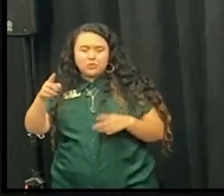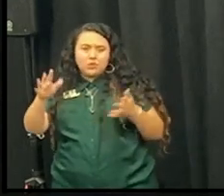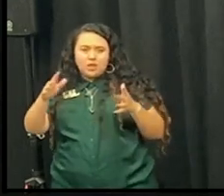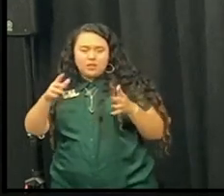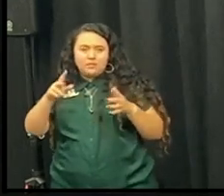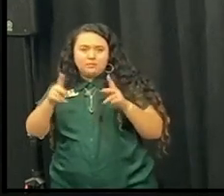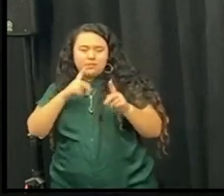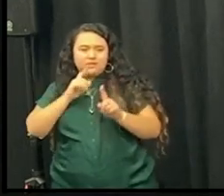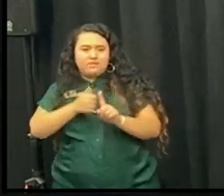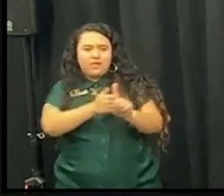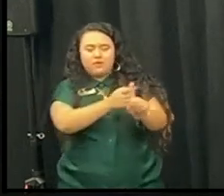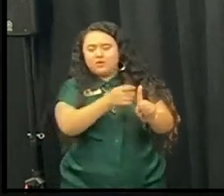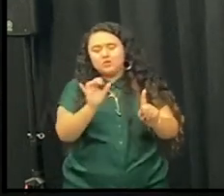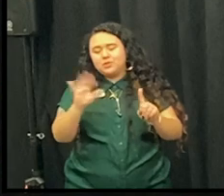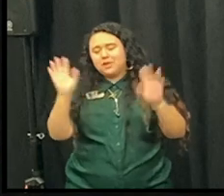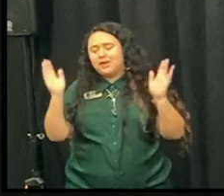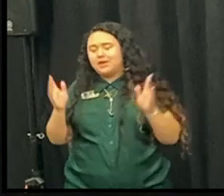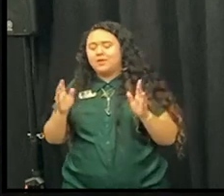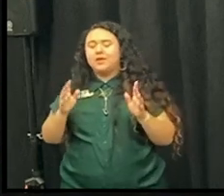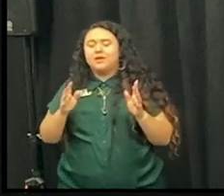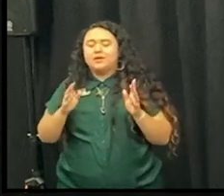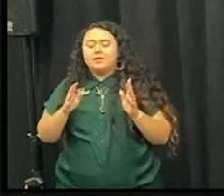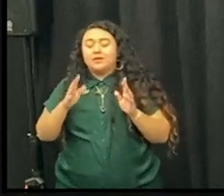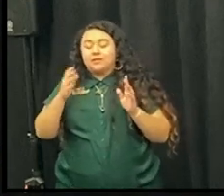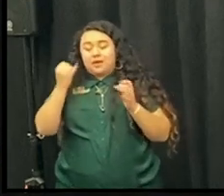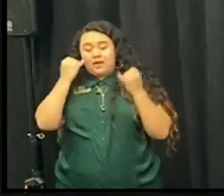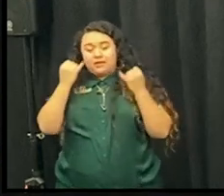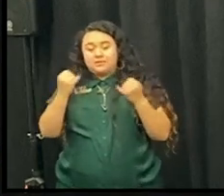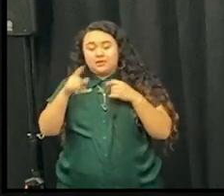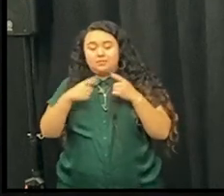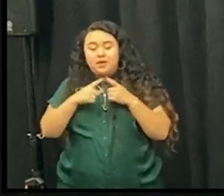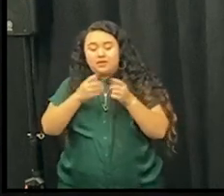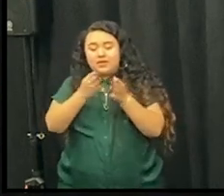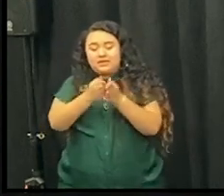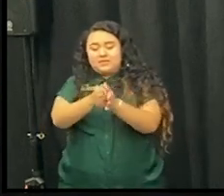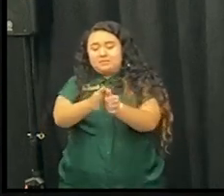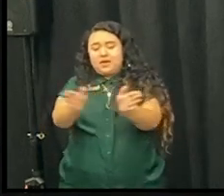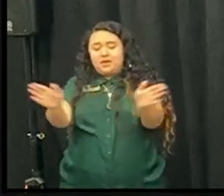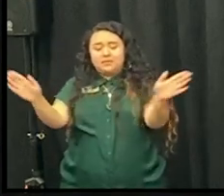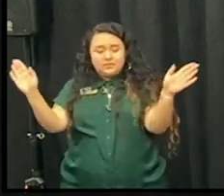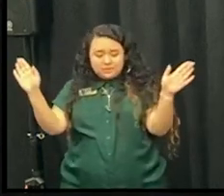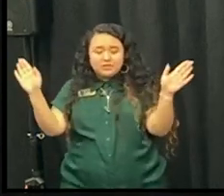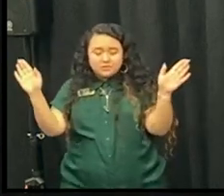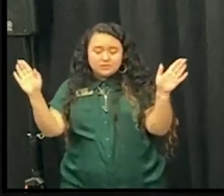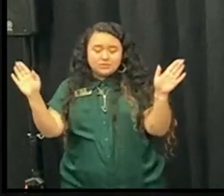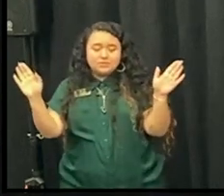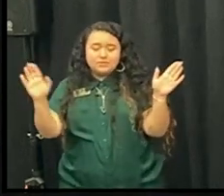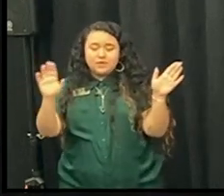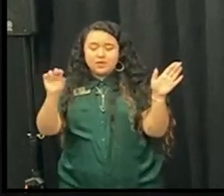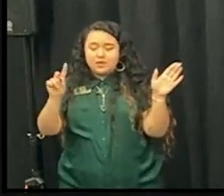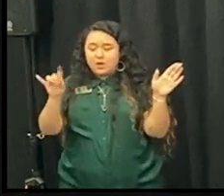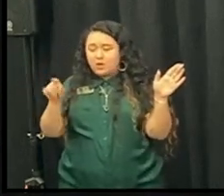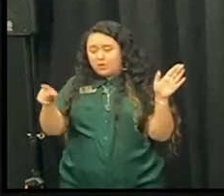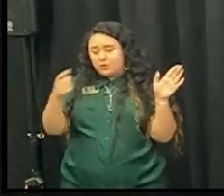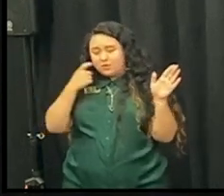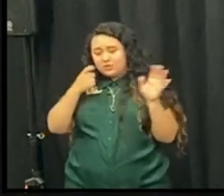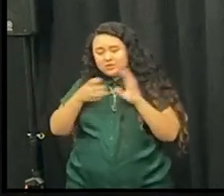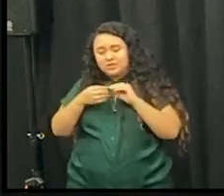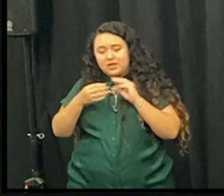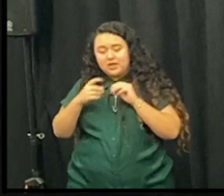anyway. But the idea of the expansiveness and you know, Cody, what you said about, you